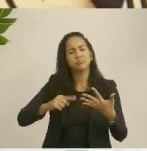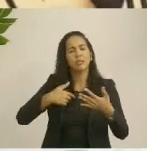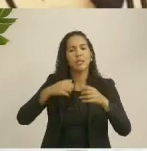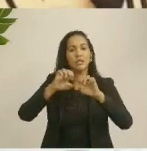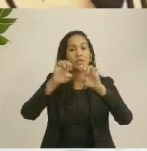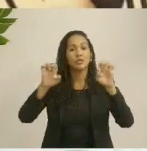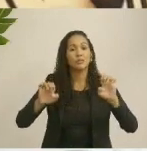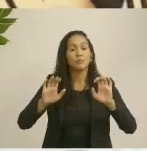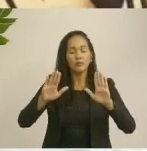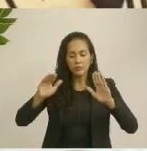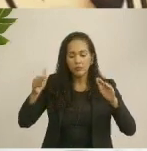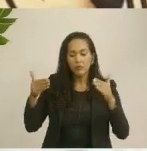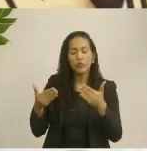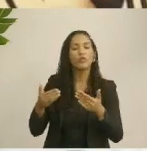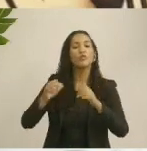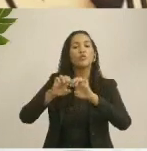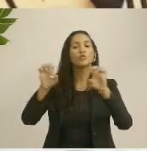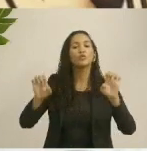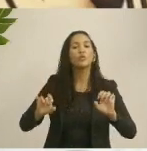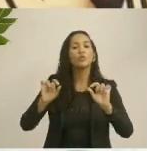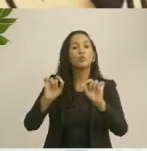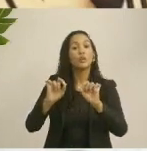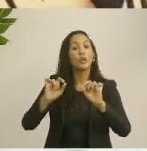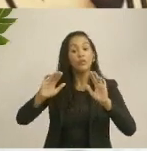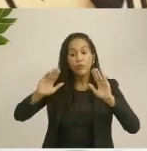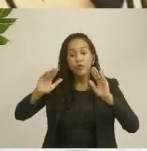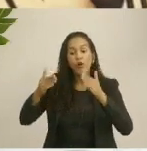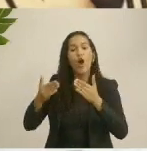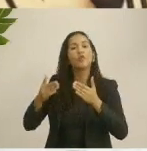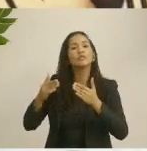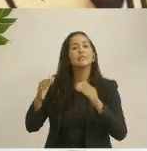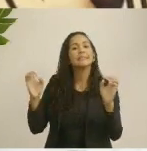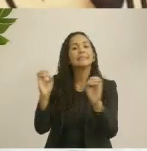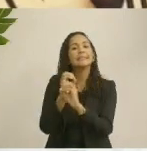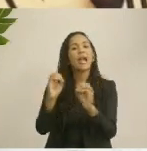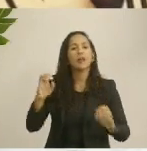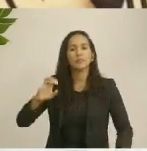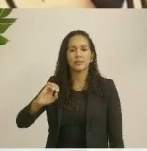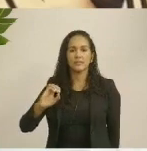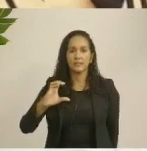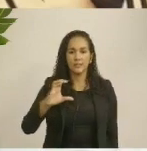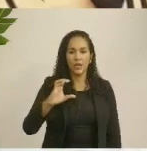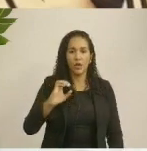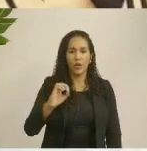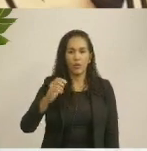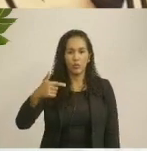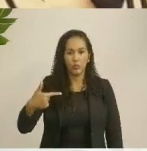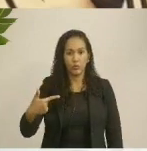green infrastructure. And so we know from our work in